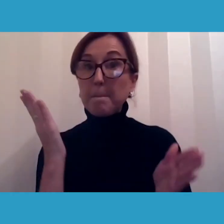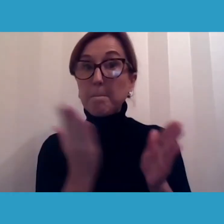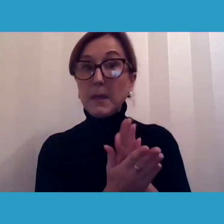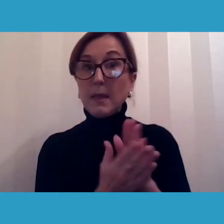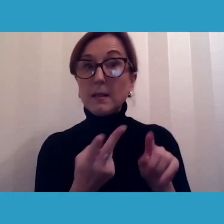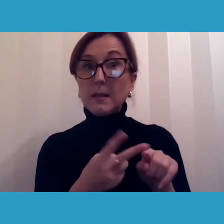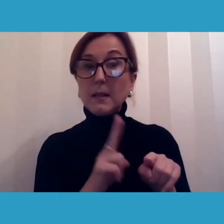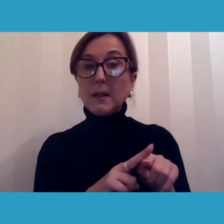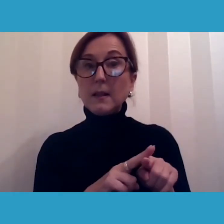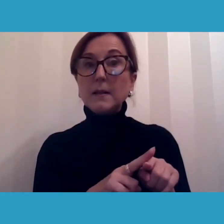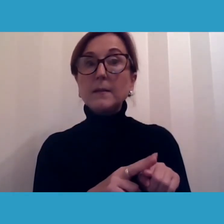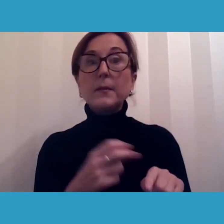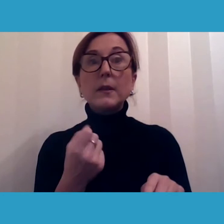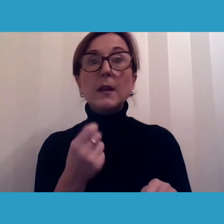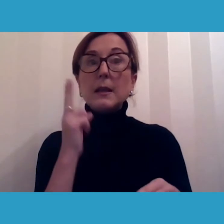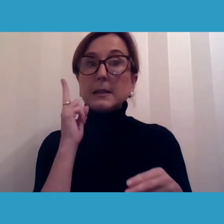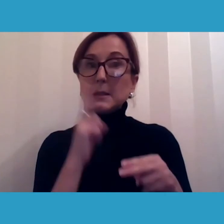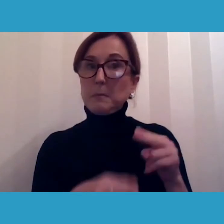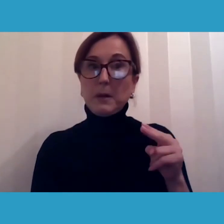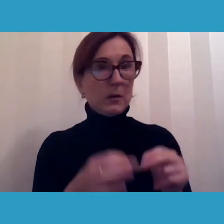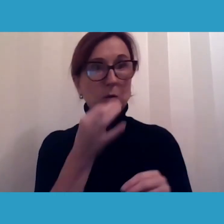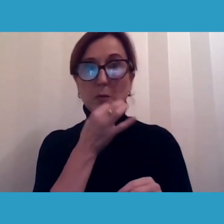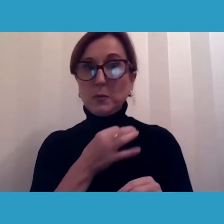In the specific case that you have mentioned,